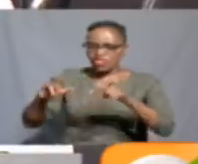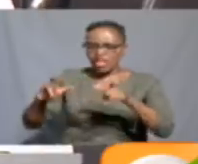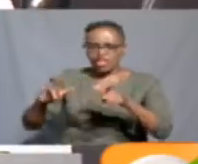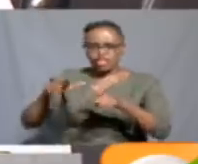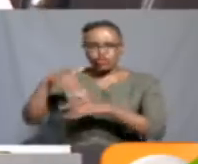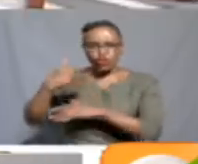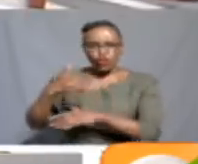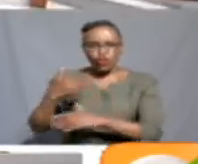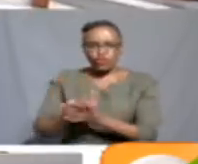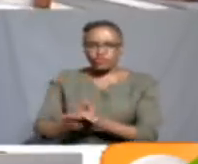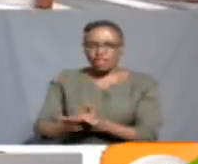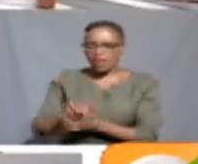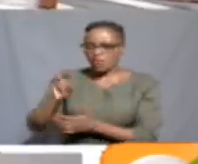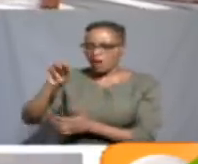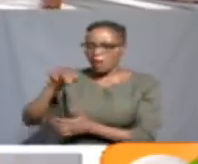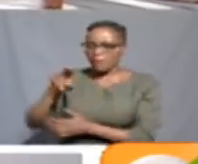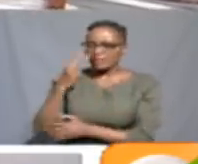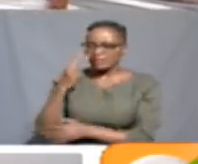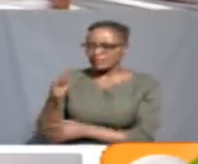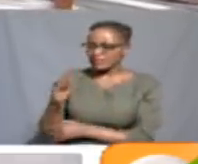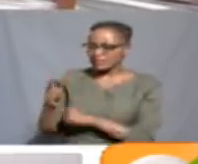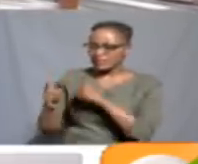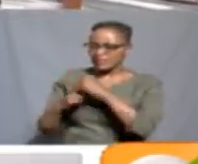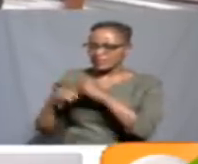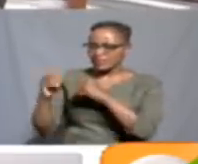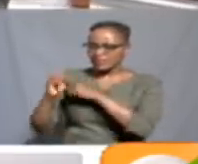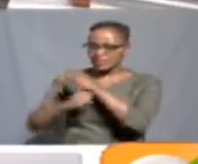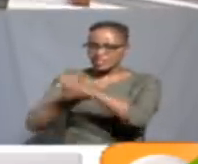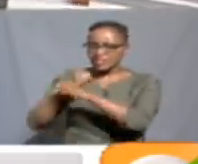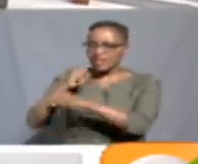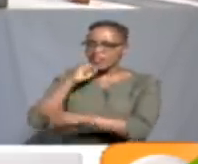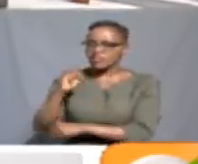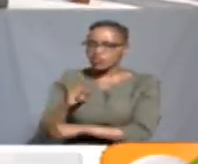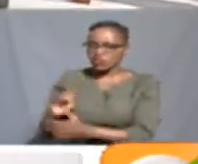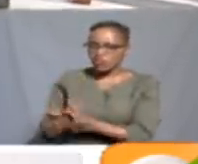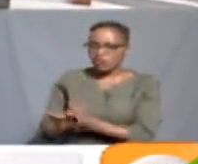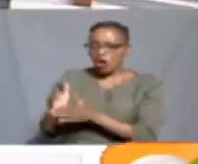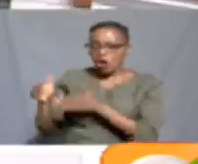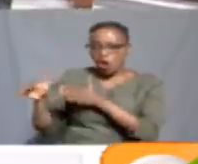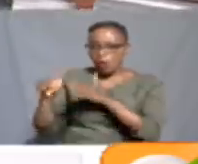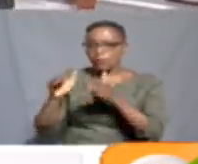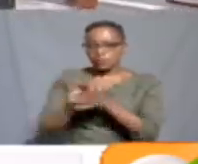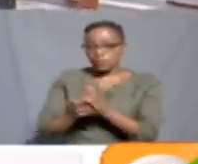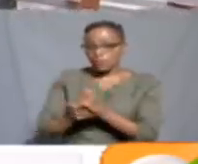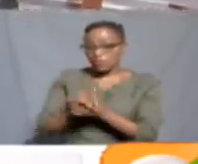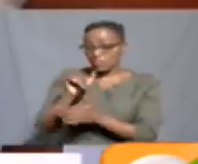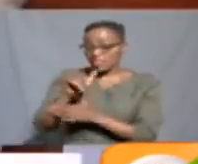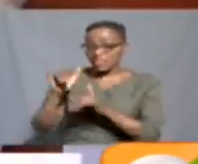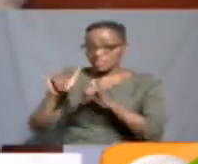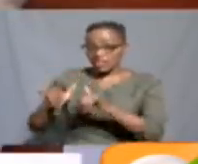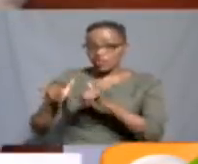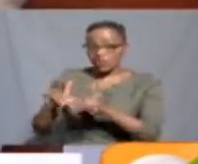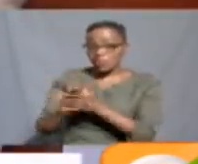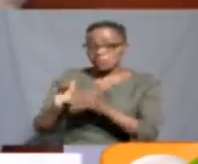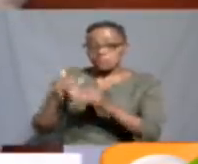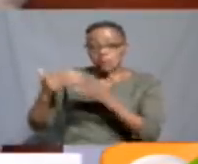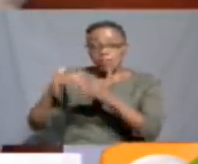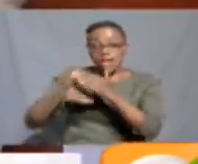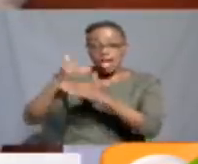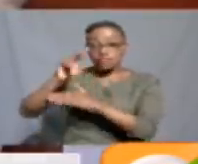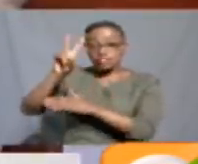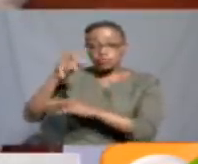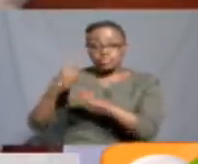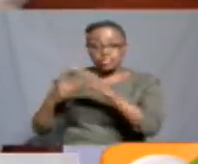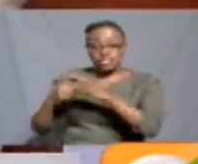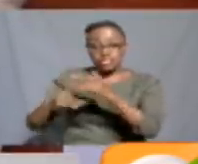Yeah. He says, Jeff, Manu looks like he's 70 years old. Chances are the dude might still be fresh and around even after 20 years from